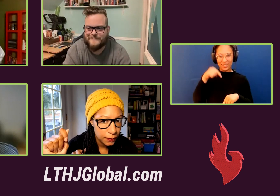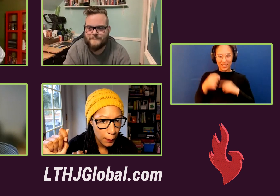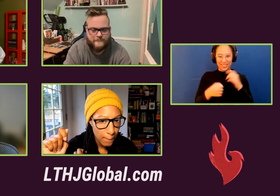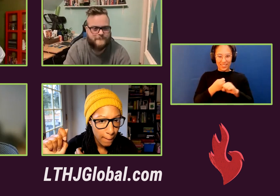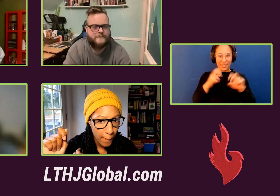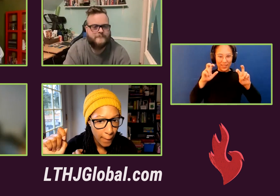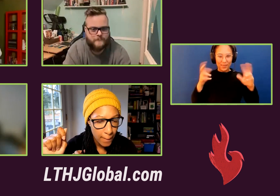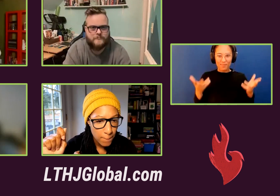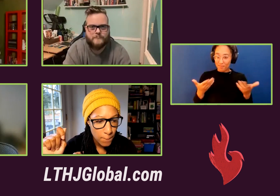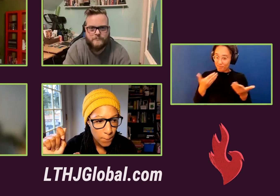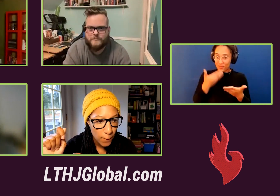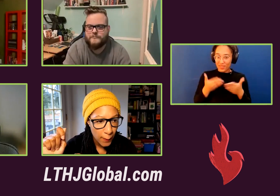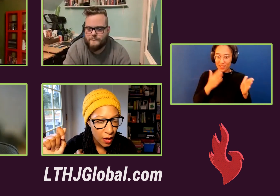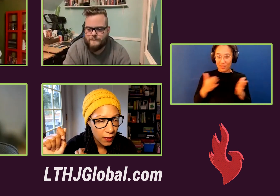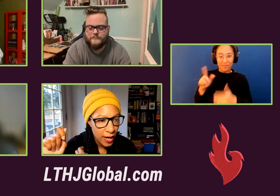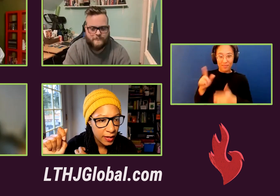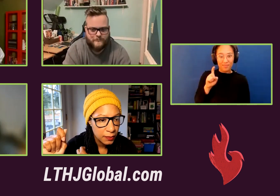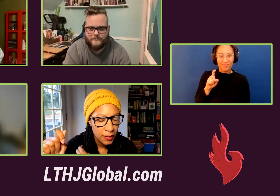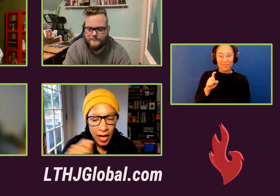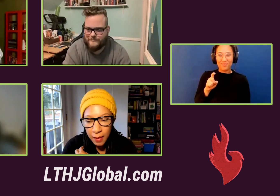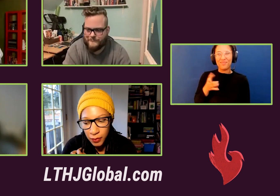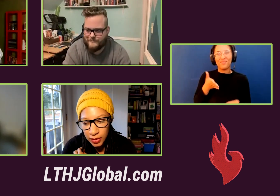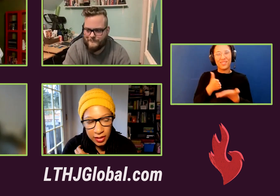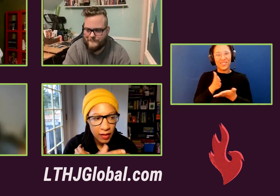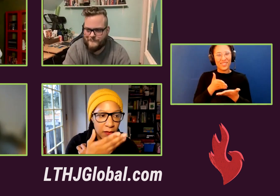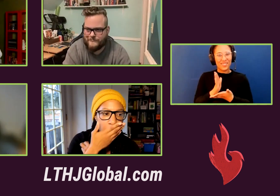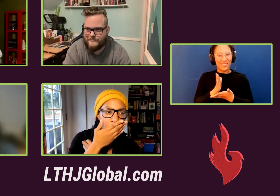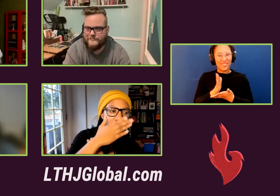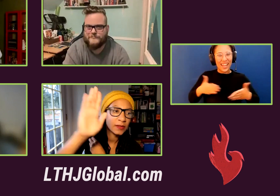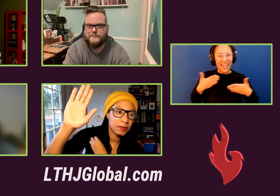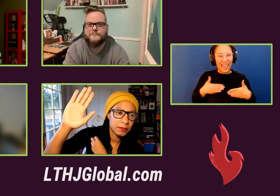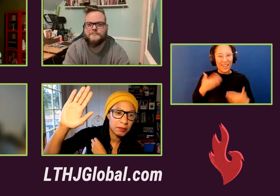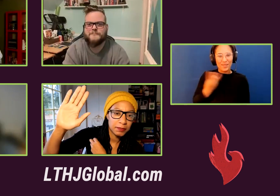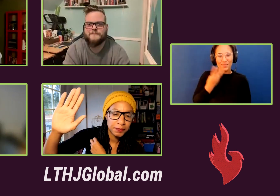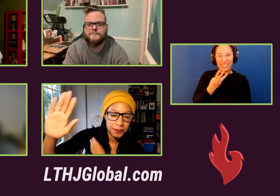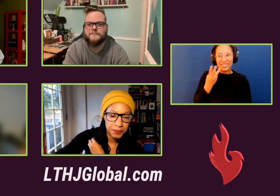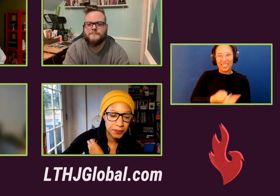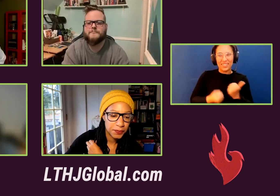All righty. Happy Wednesday, everyone.